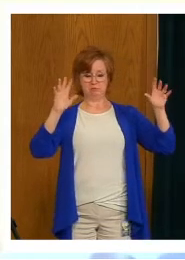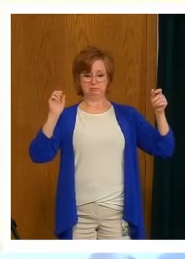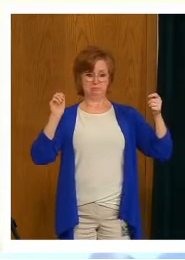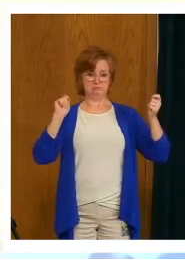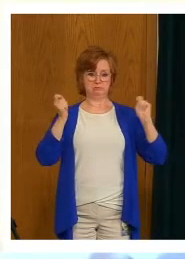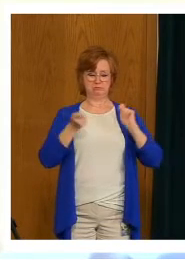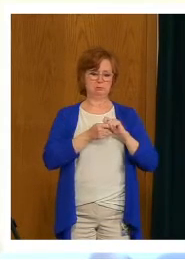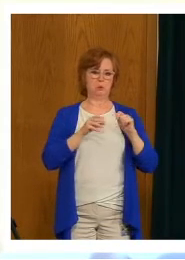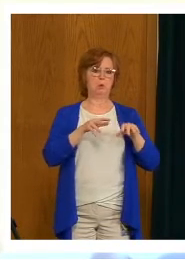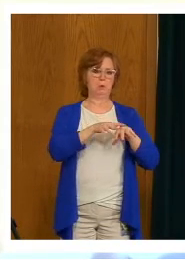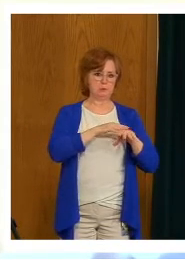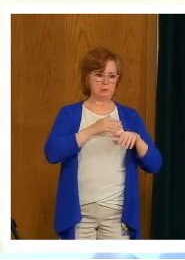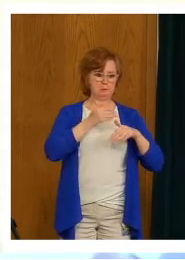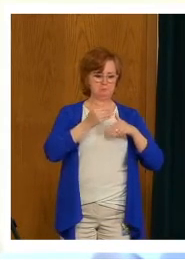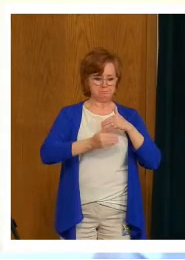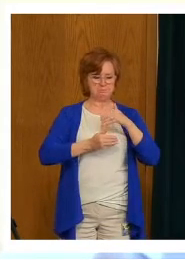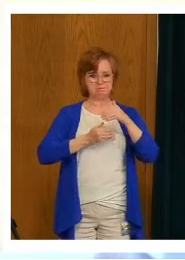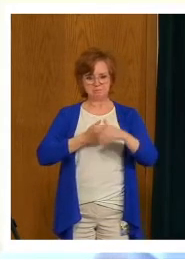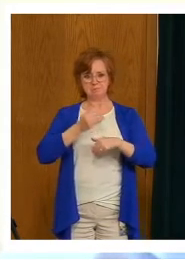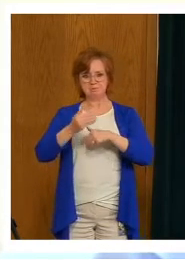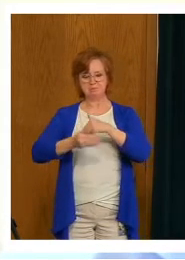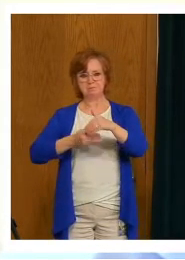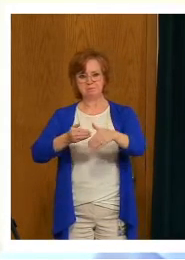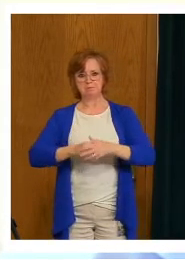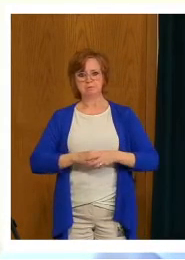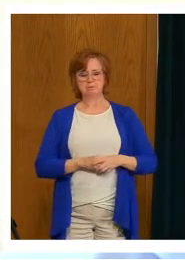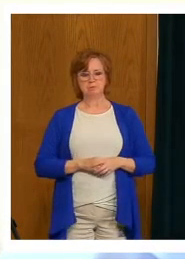very graded,